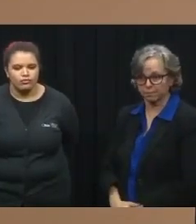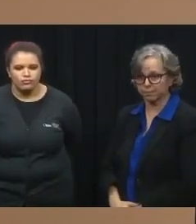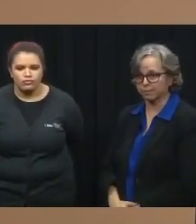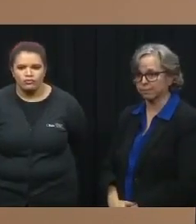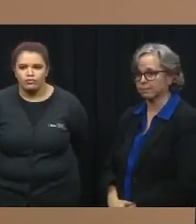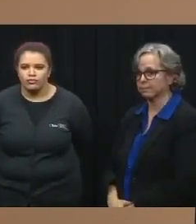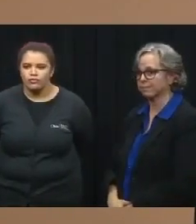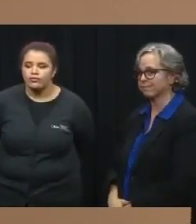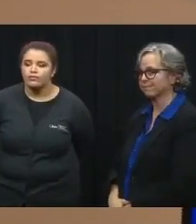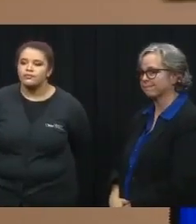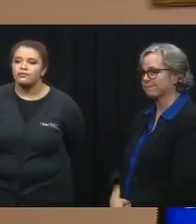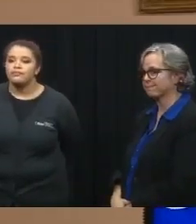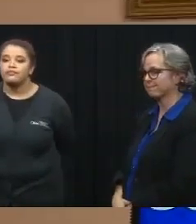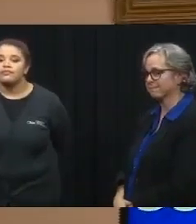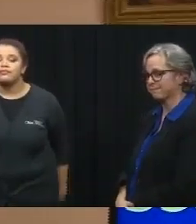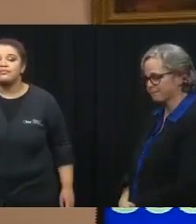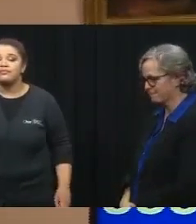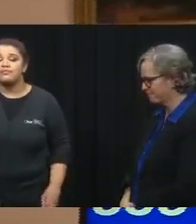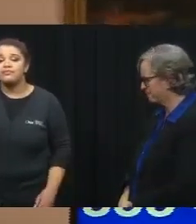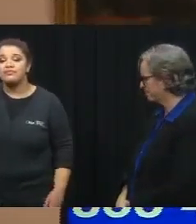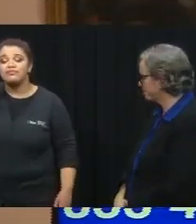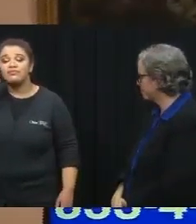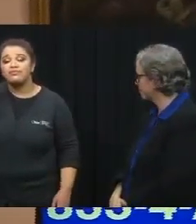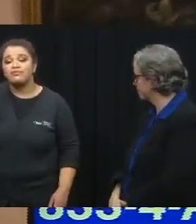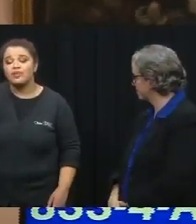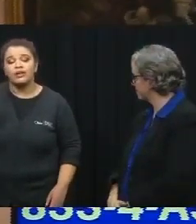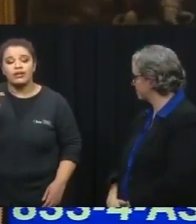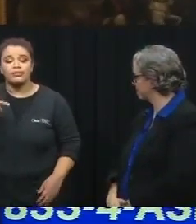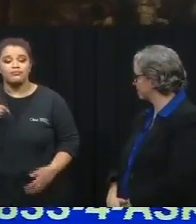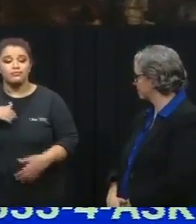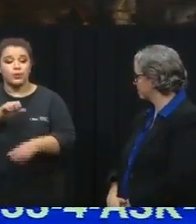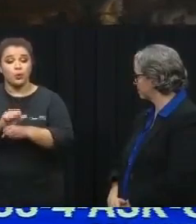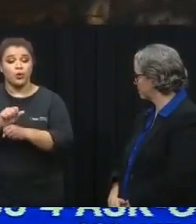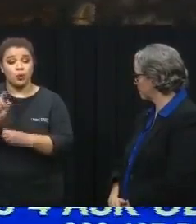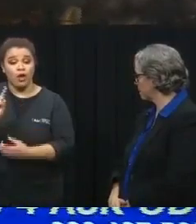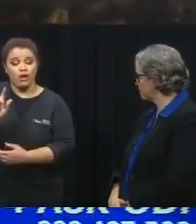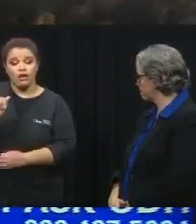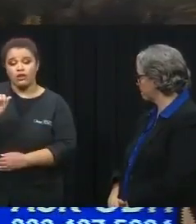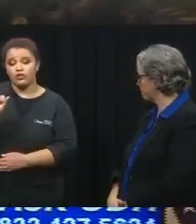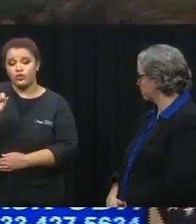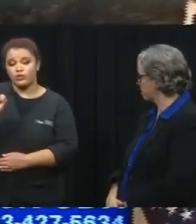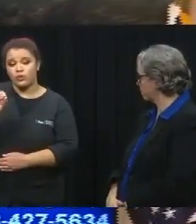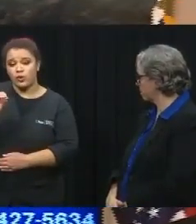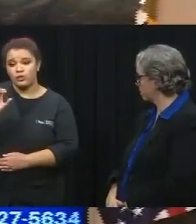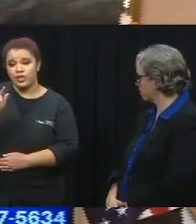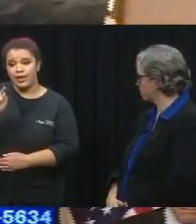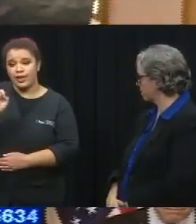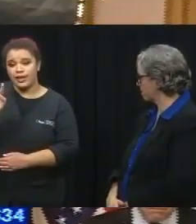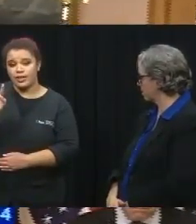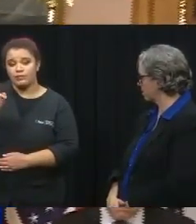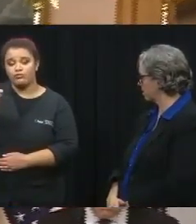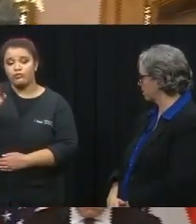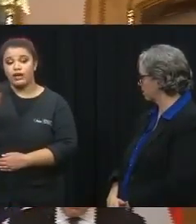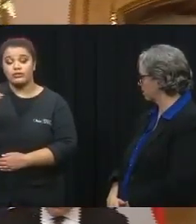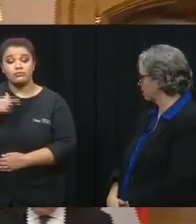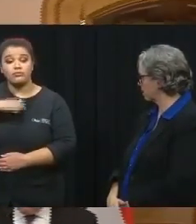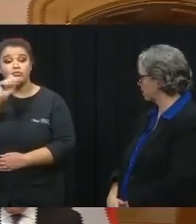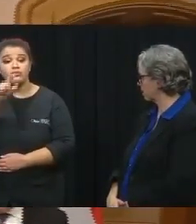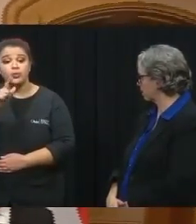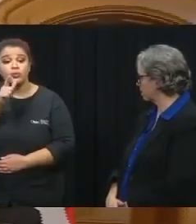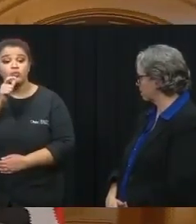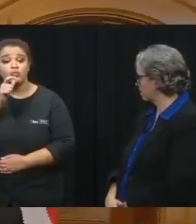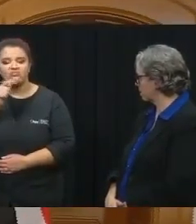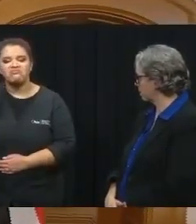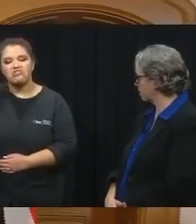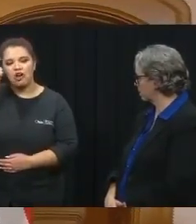Hi, Andrew Welsh-Huggins with the Associated Press. For the governor, I wanted to go back